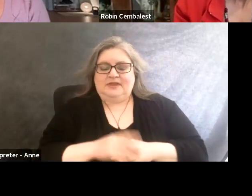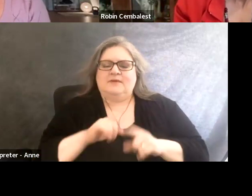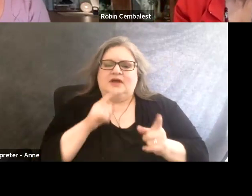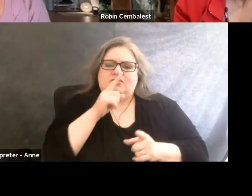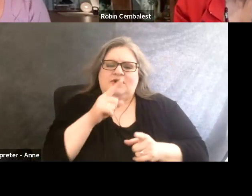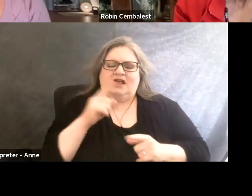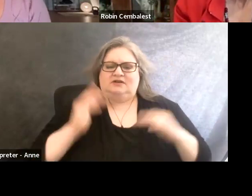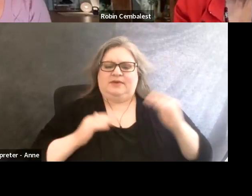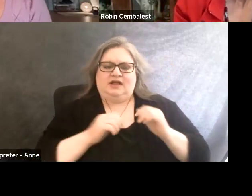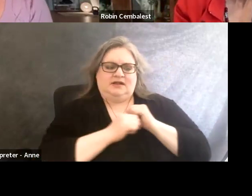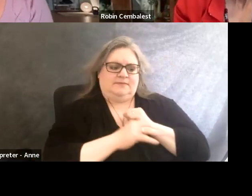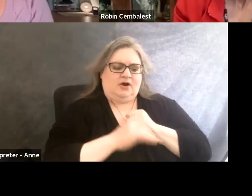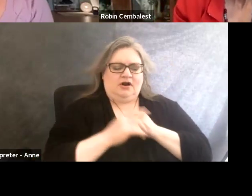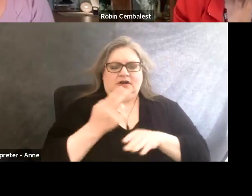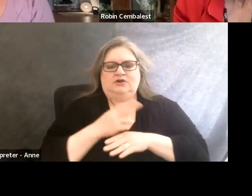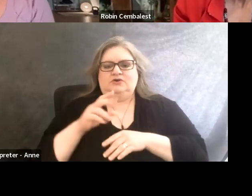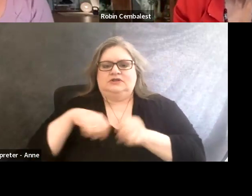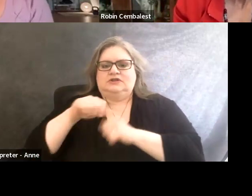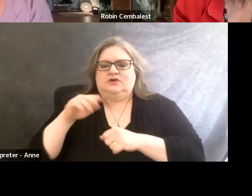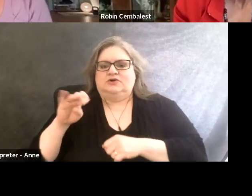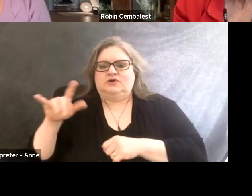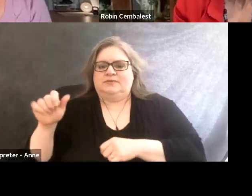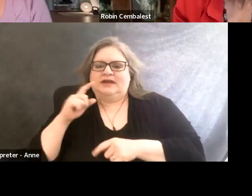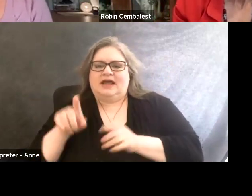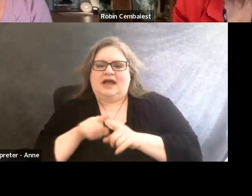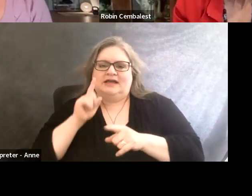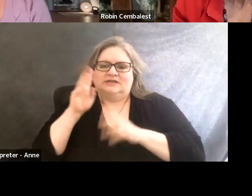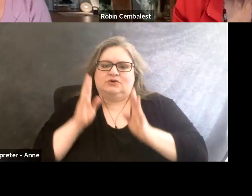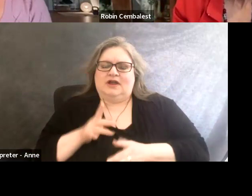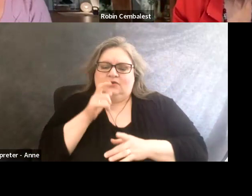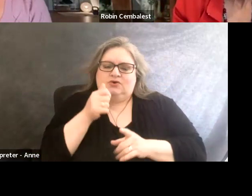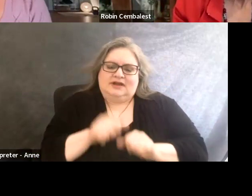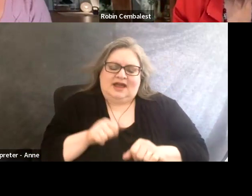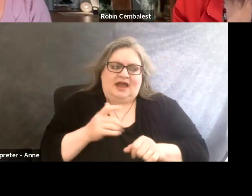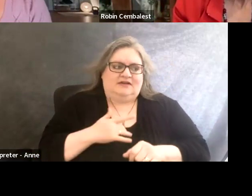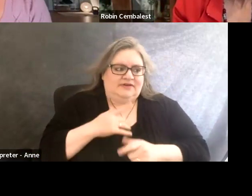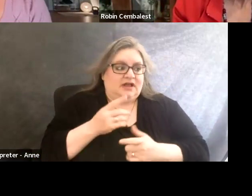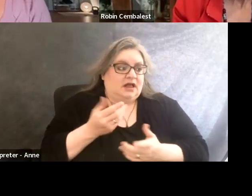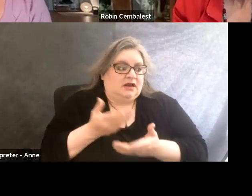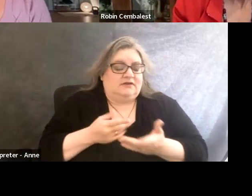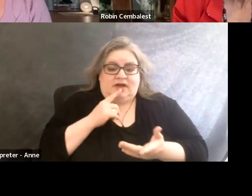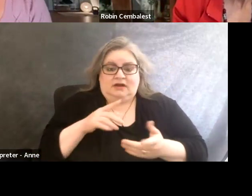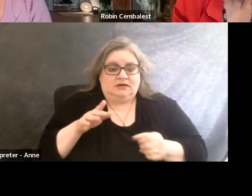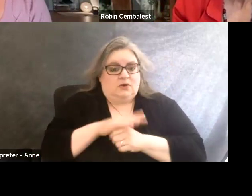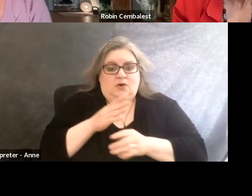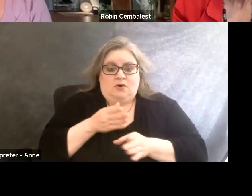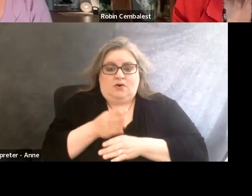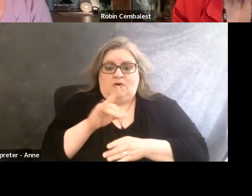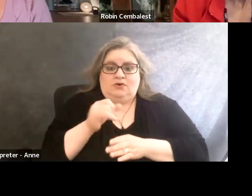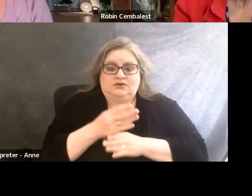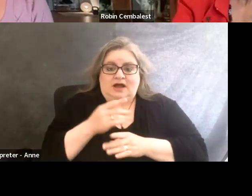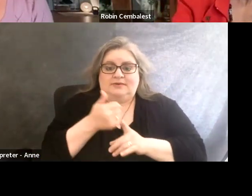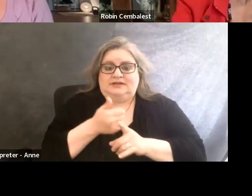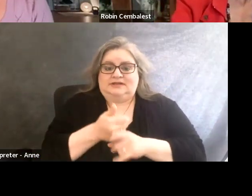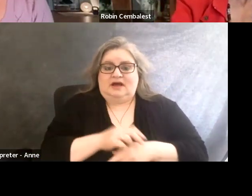balancing marketing and using social media as a creative, which often can feel and often is, in fact, a whole job in and of itself.